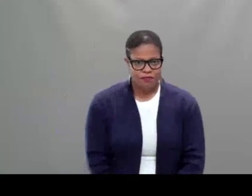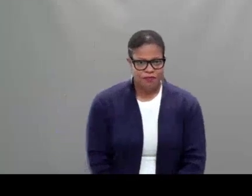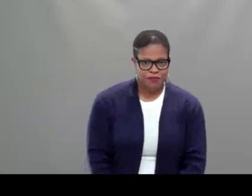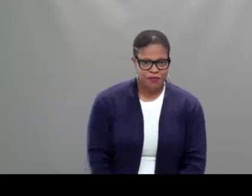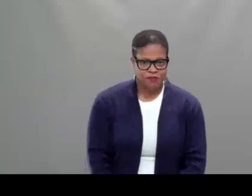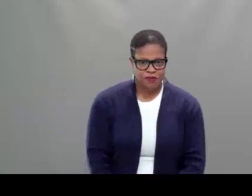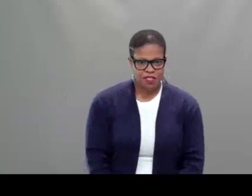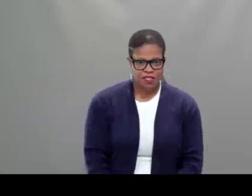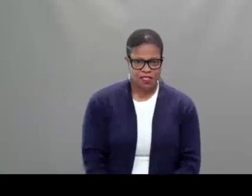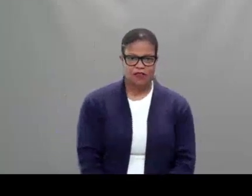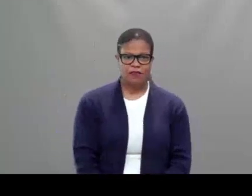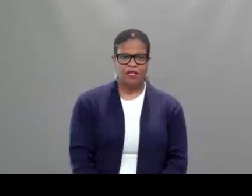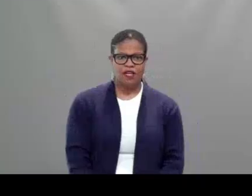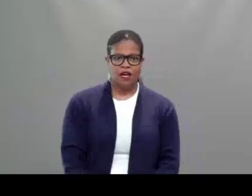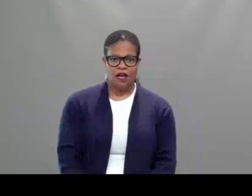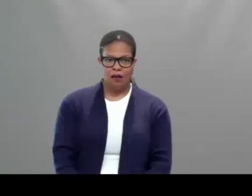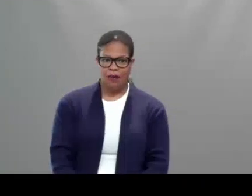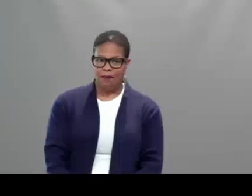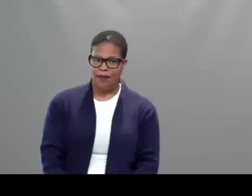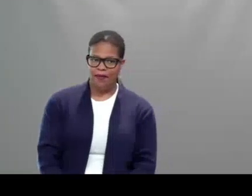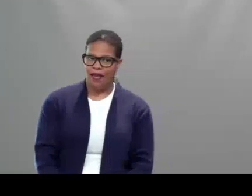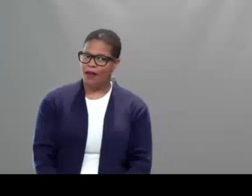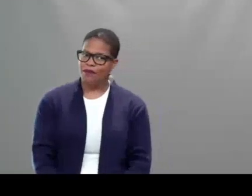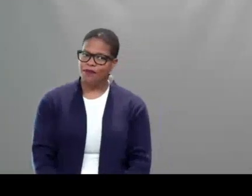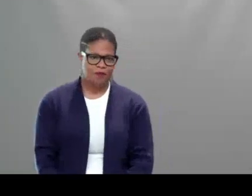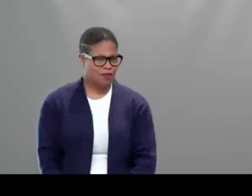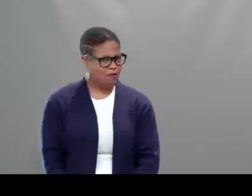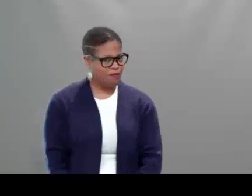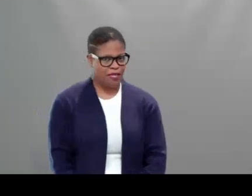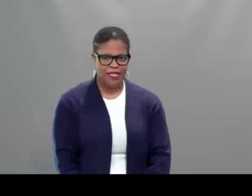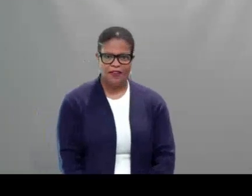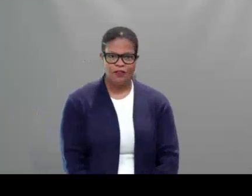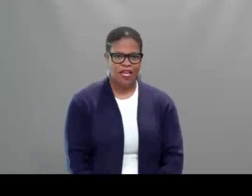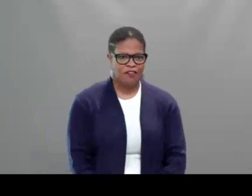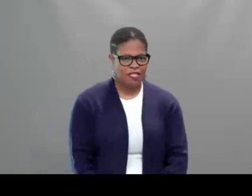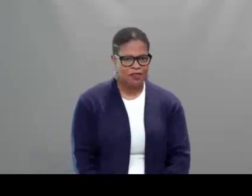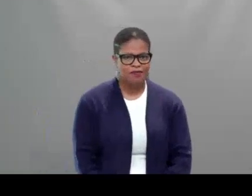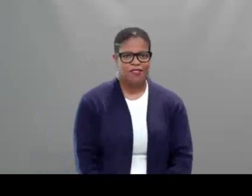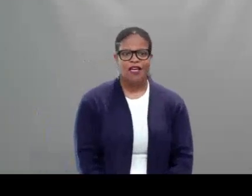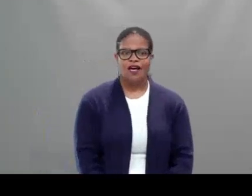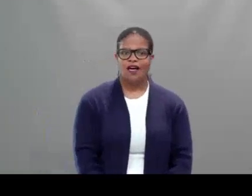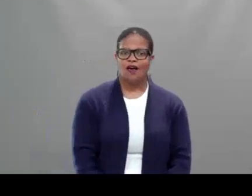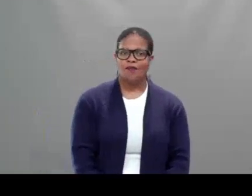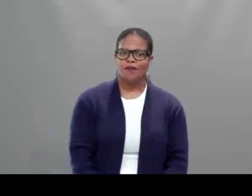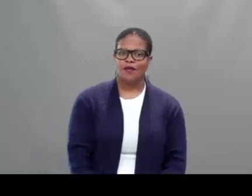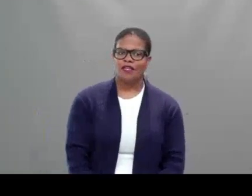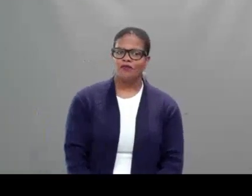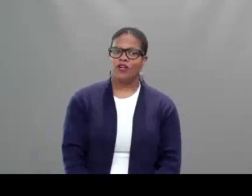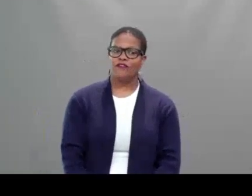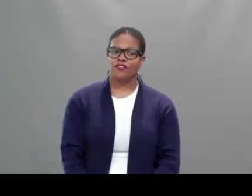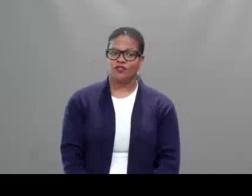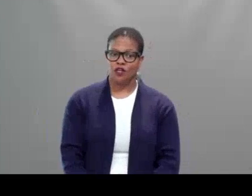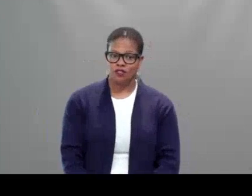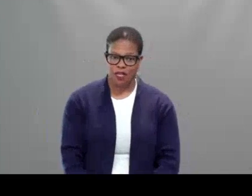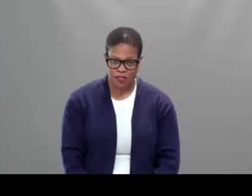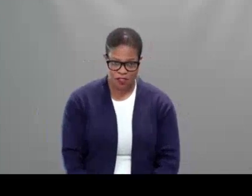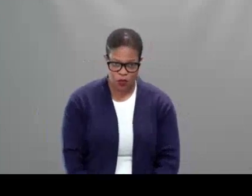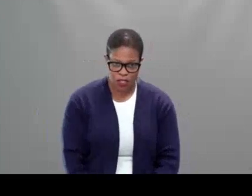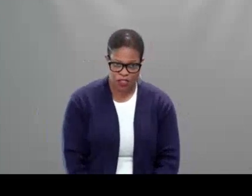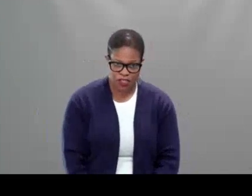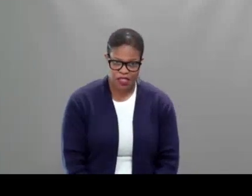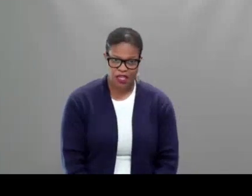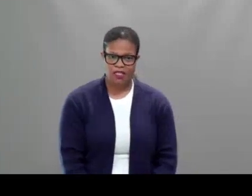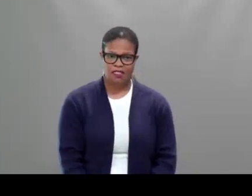So, this is Kevin, and maybe I'm playing devil's advocate in reference to those